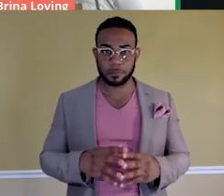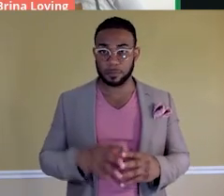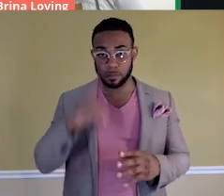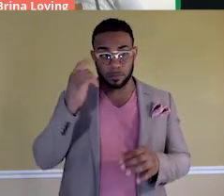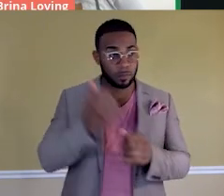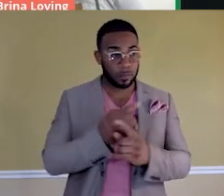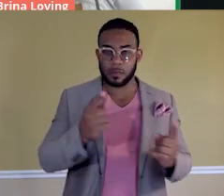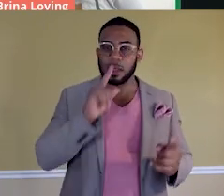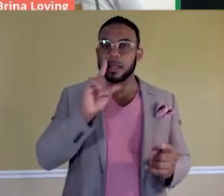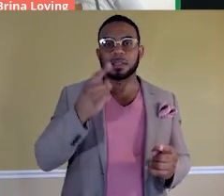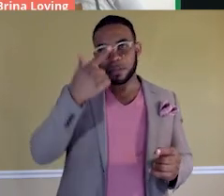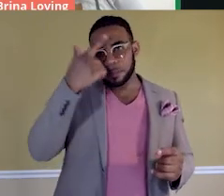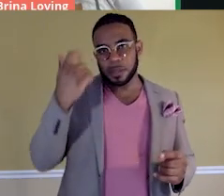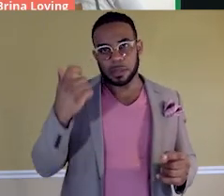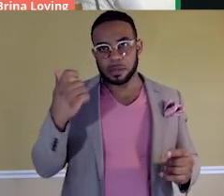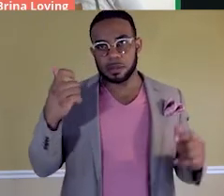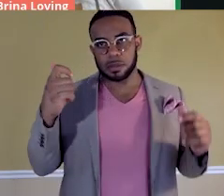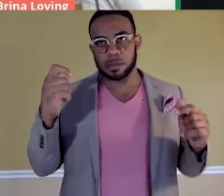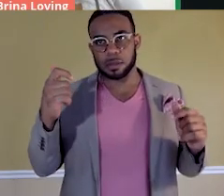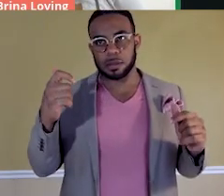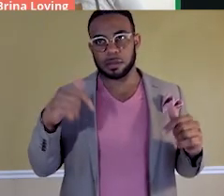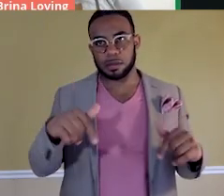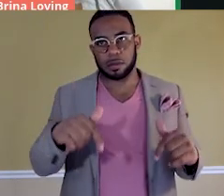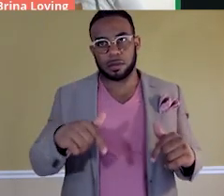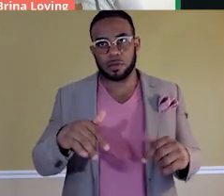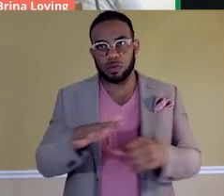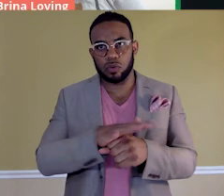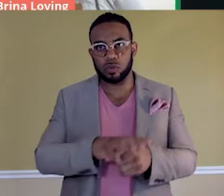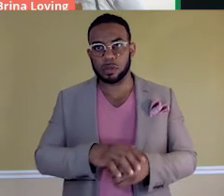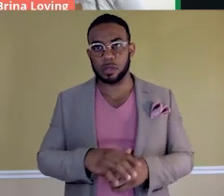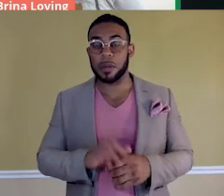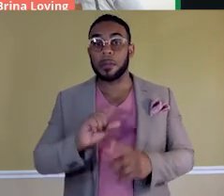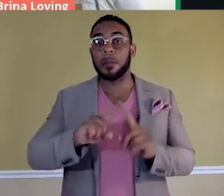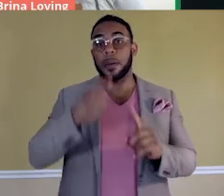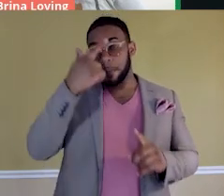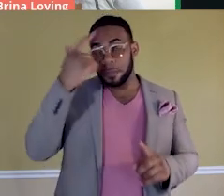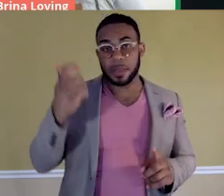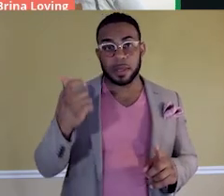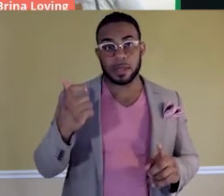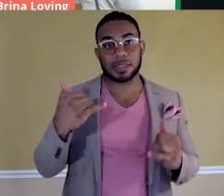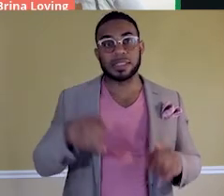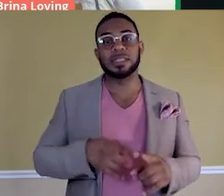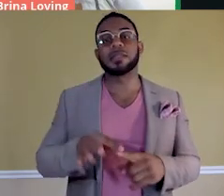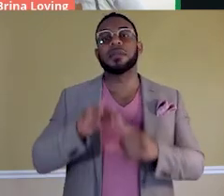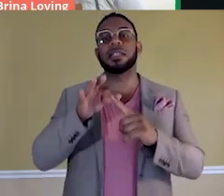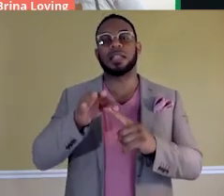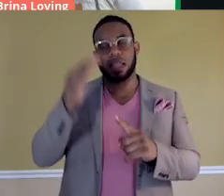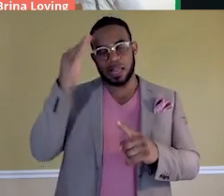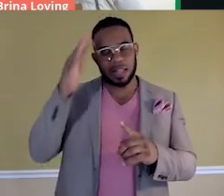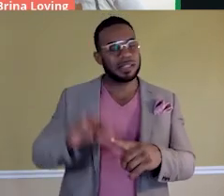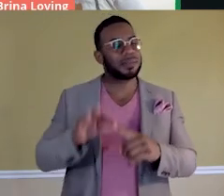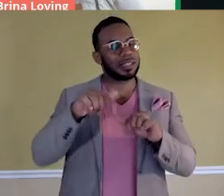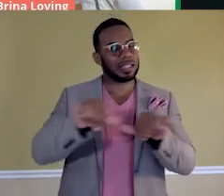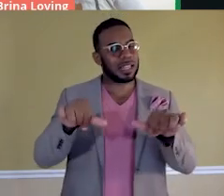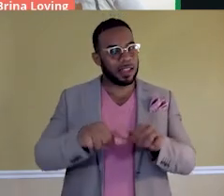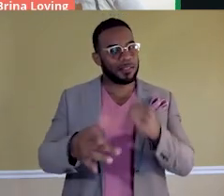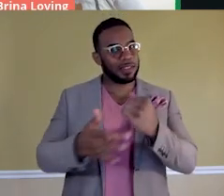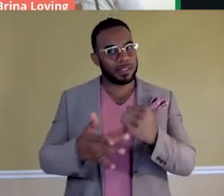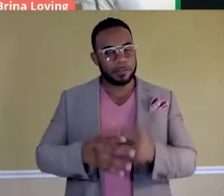for everyone, not just because of its nature of jurisdiction, but because it's specialized knowledge, especially in the area of